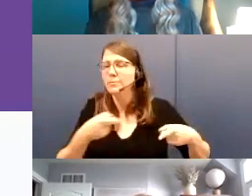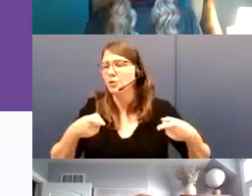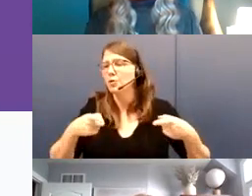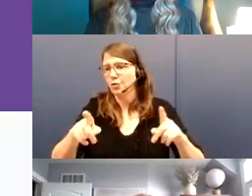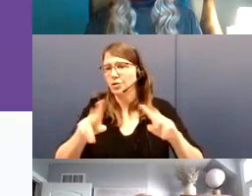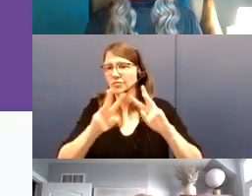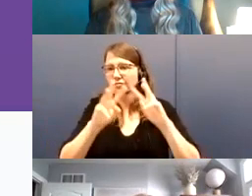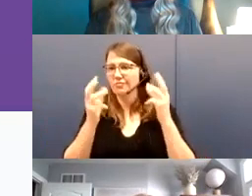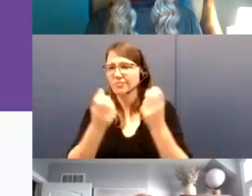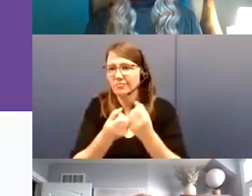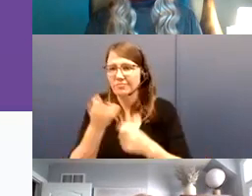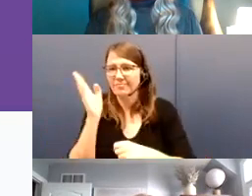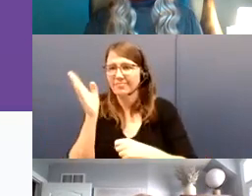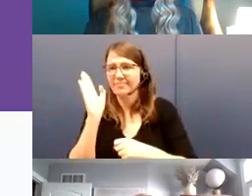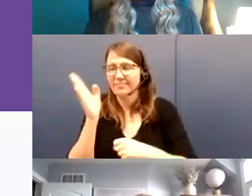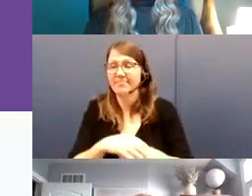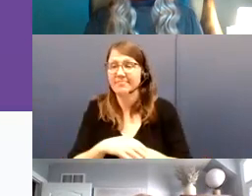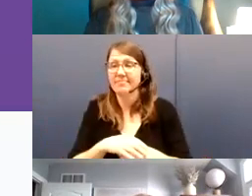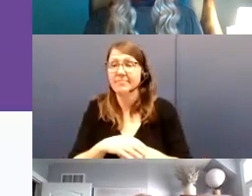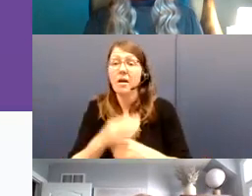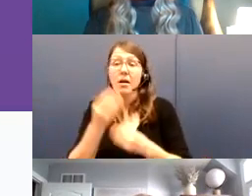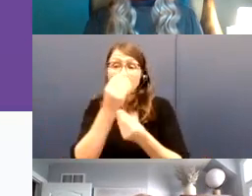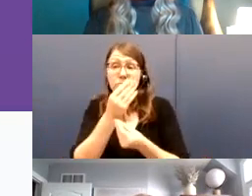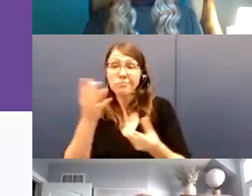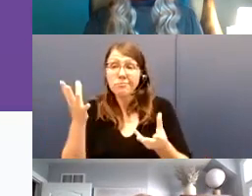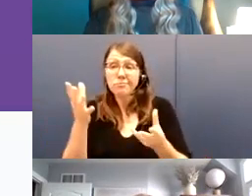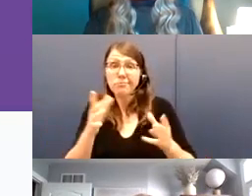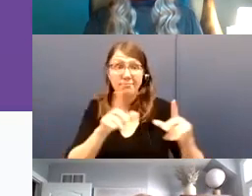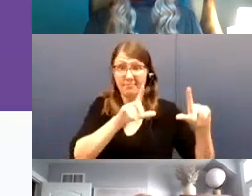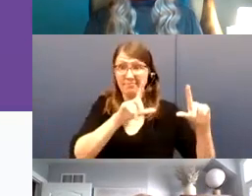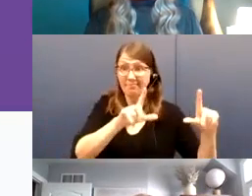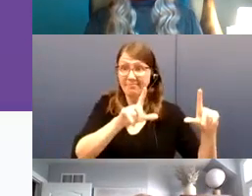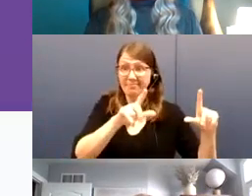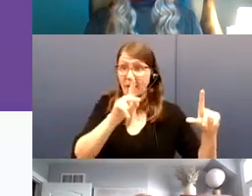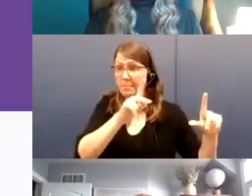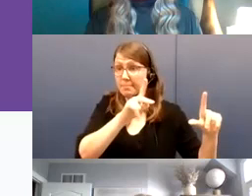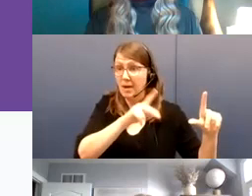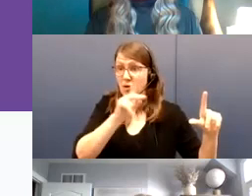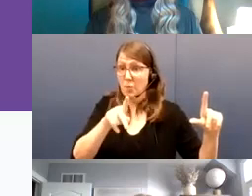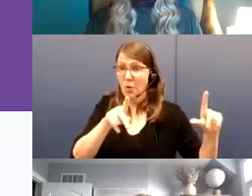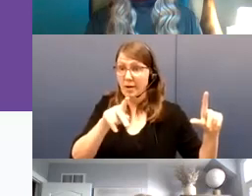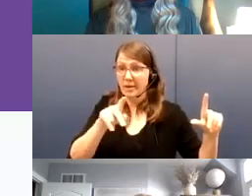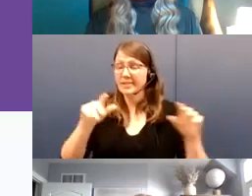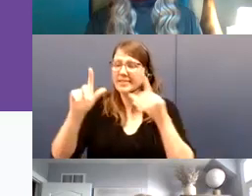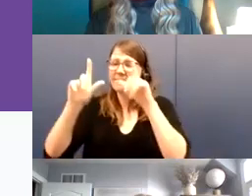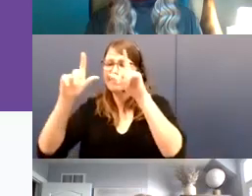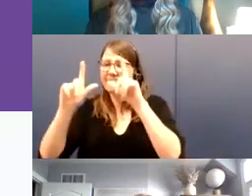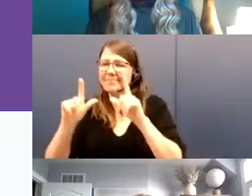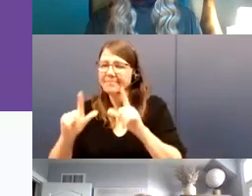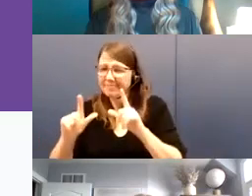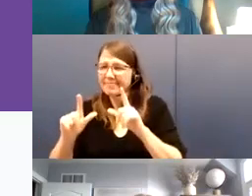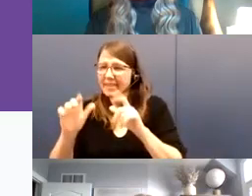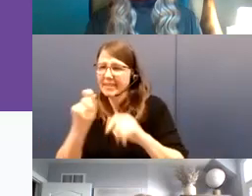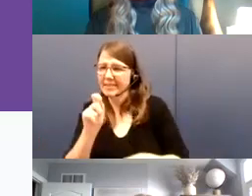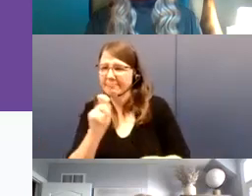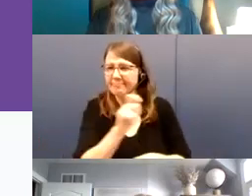adjust the size of the presentation versus the video. So all you have to do is